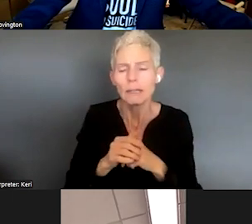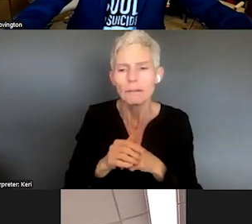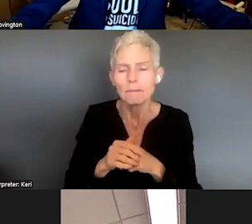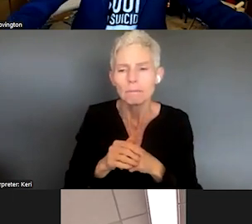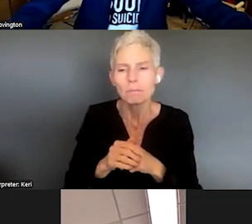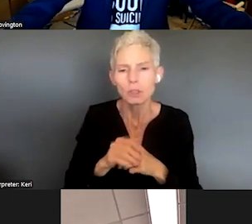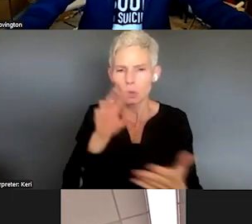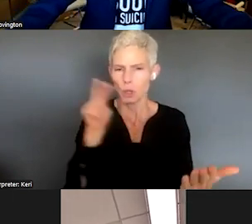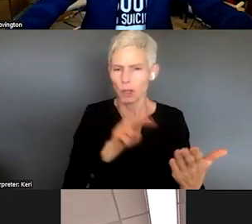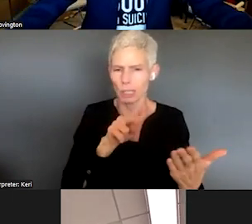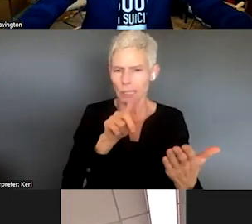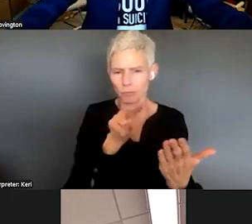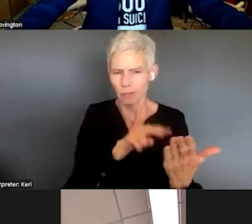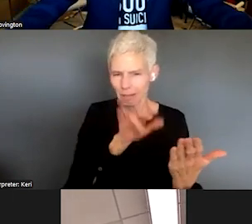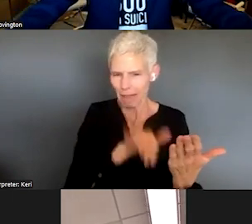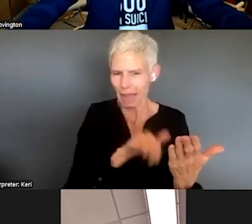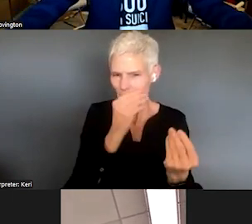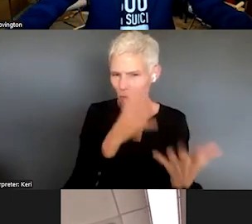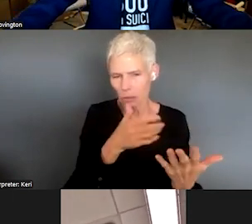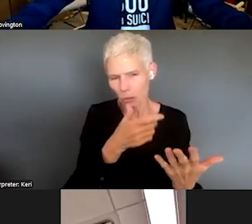to check that out.